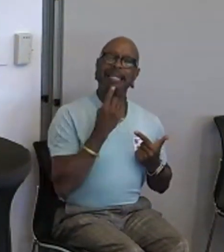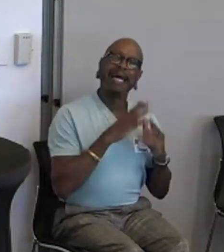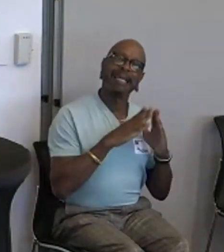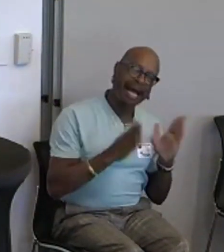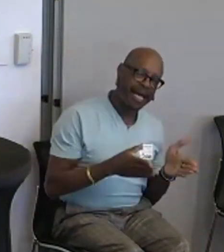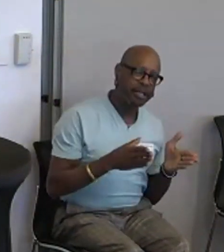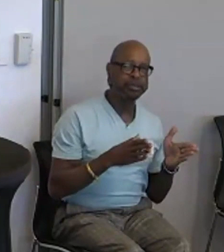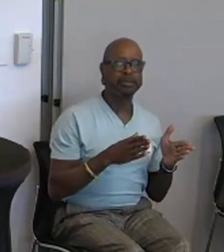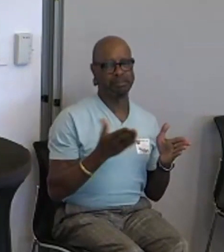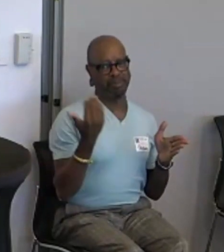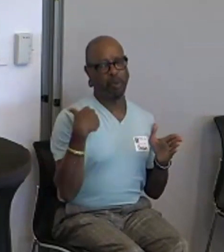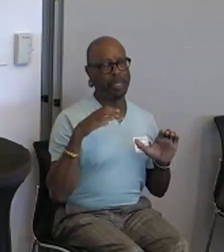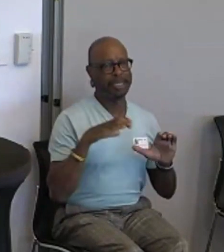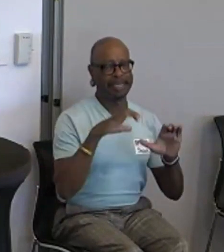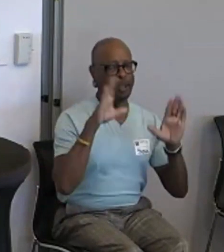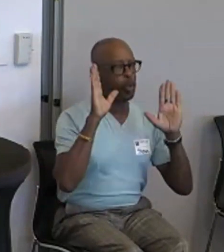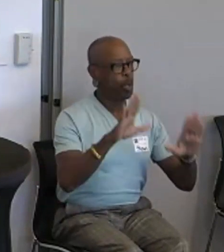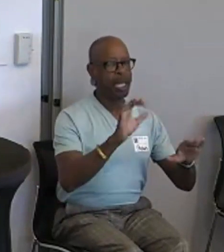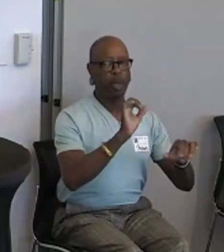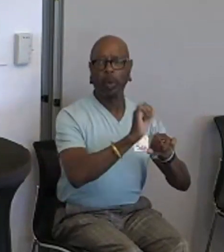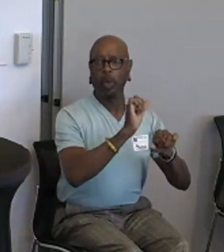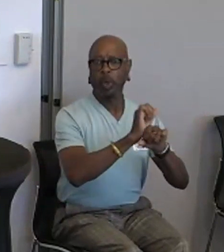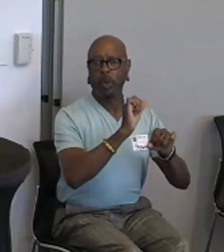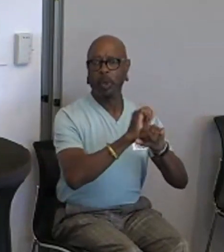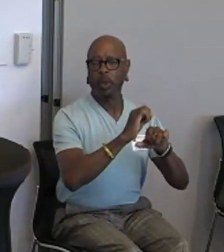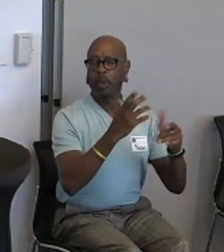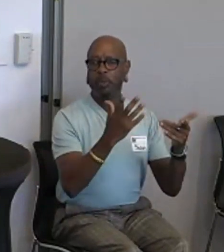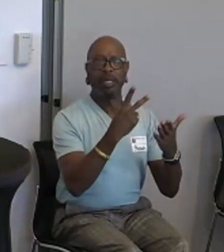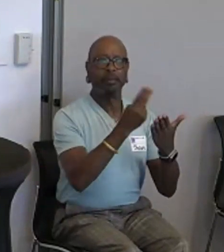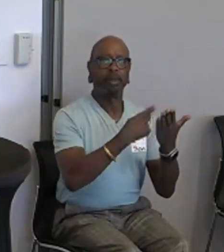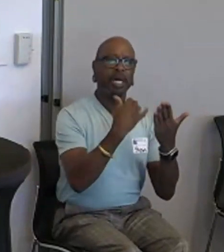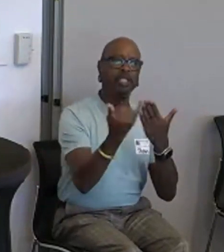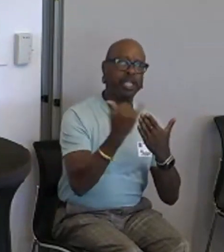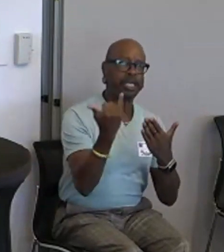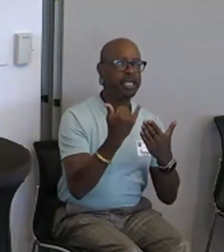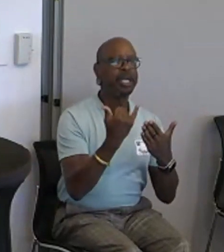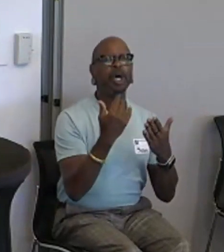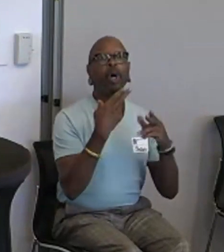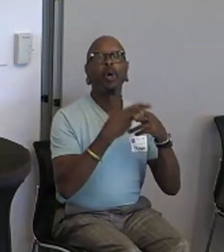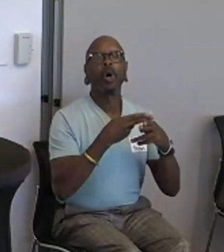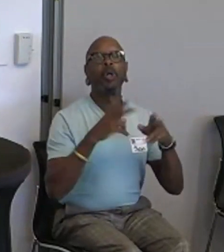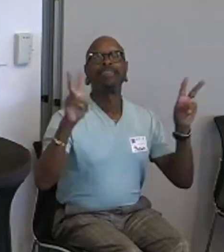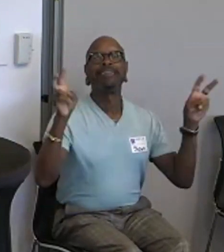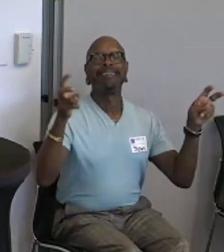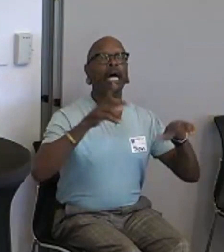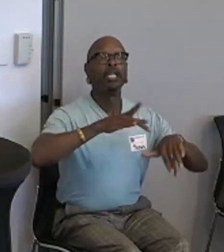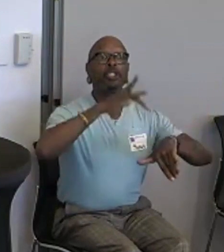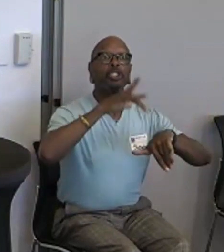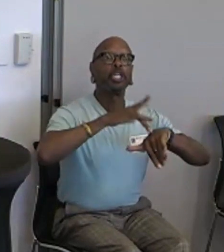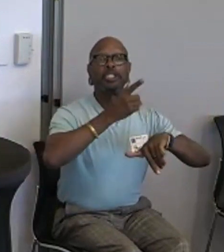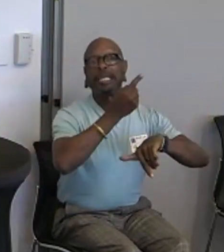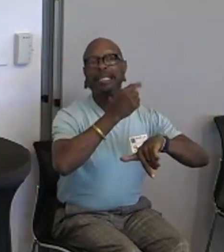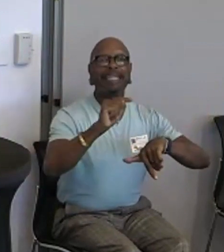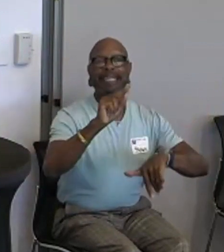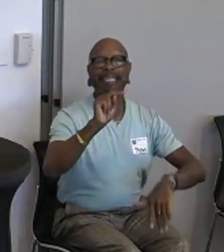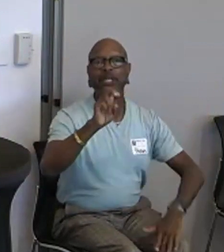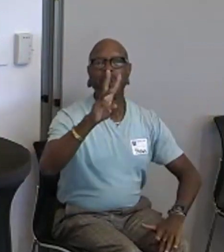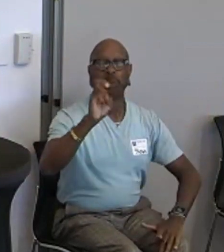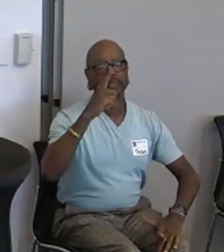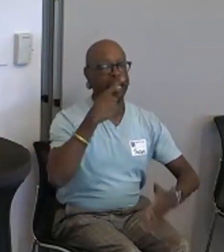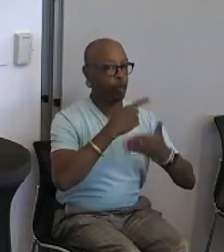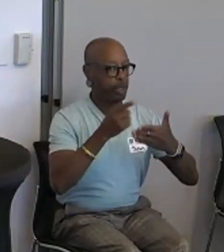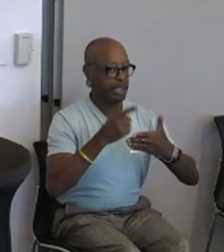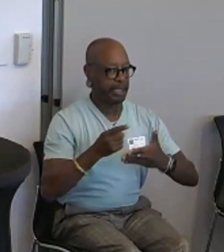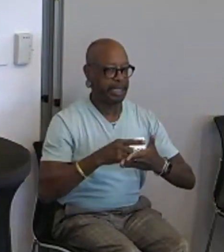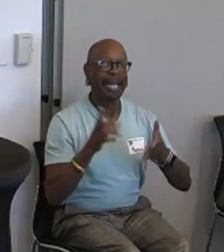this great work on a project called Touching the News, where they would produce a weekly